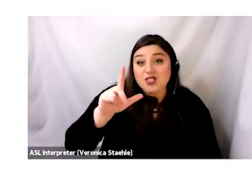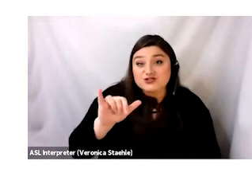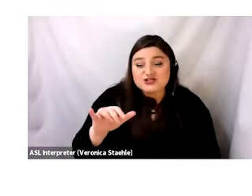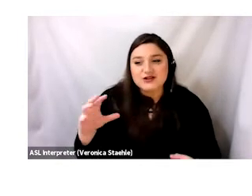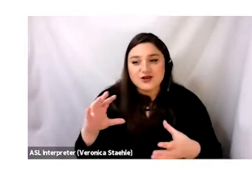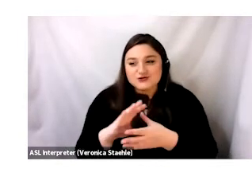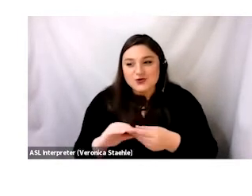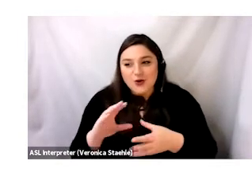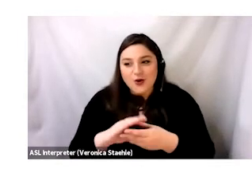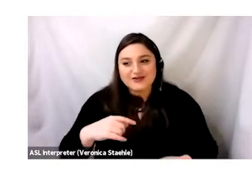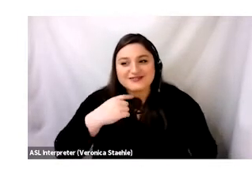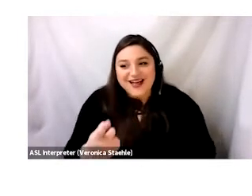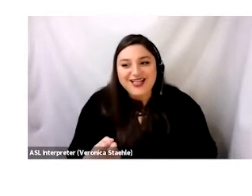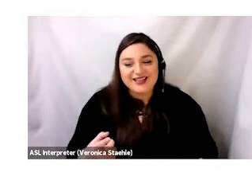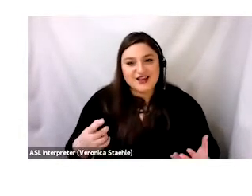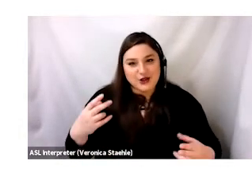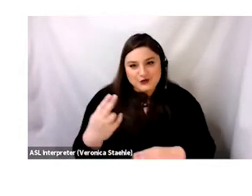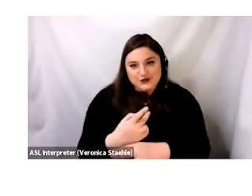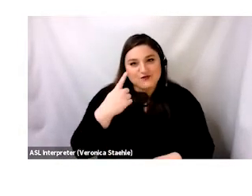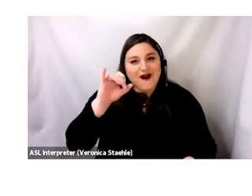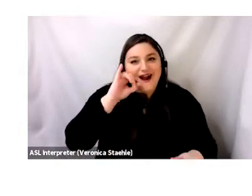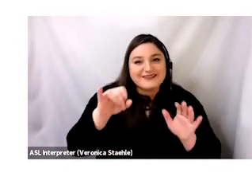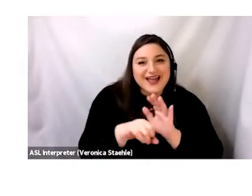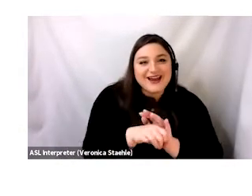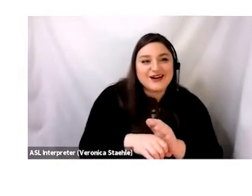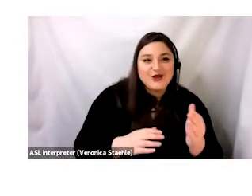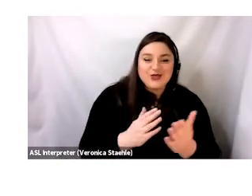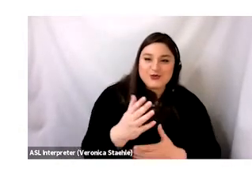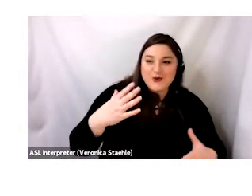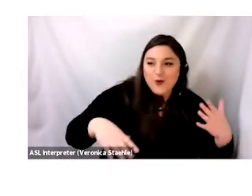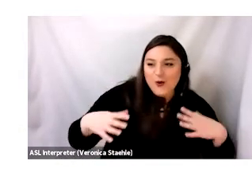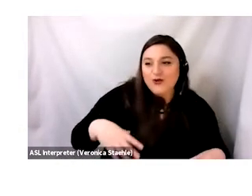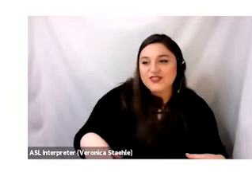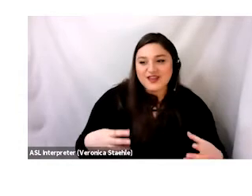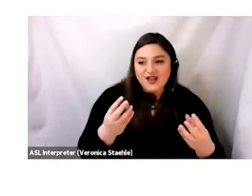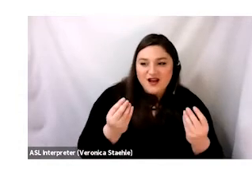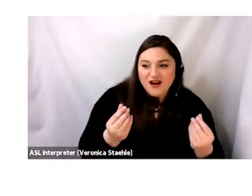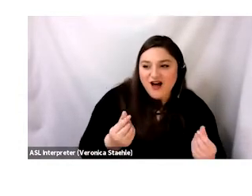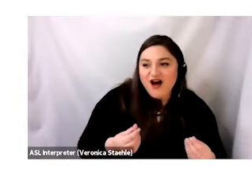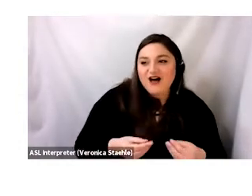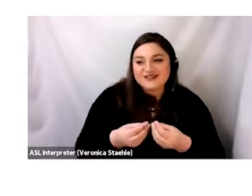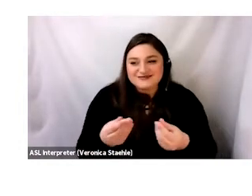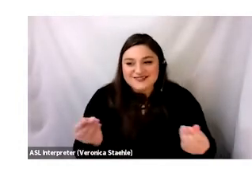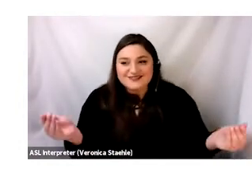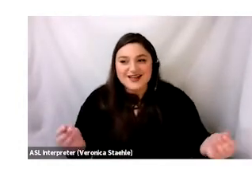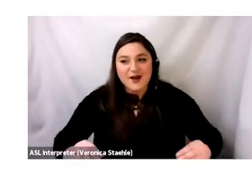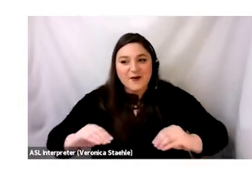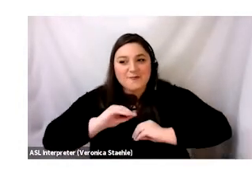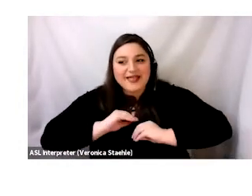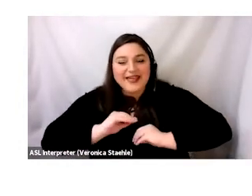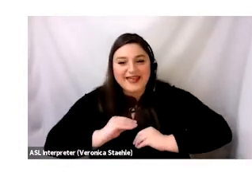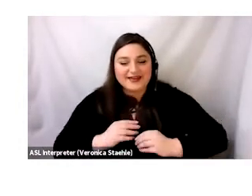as an identity marker through clothing and expression through cloth and textiles and blankets. You hear